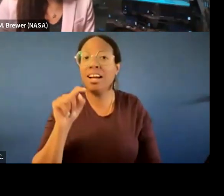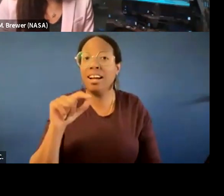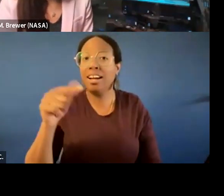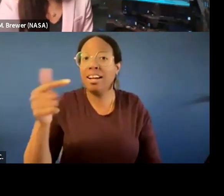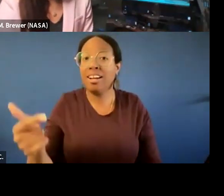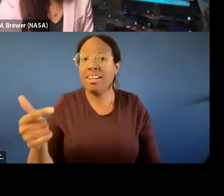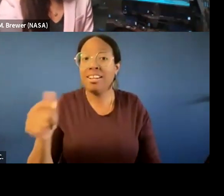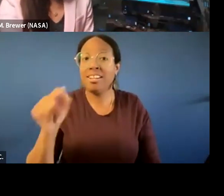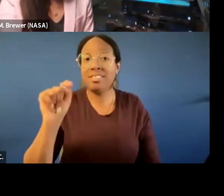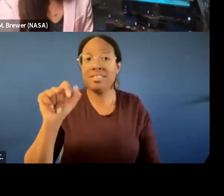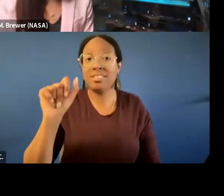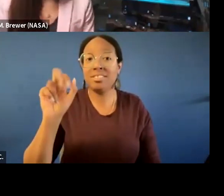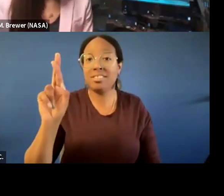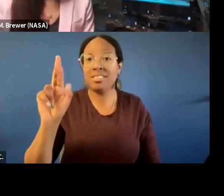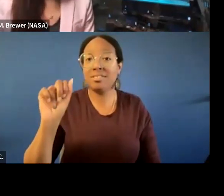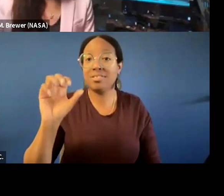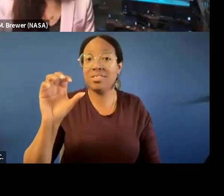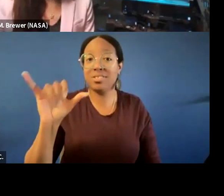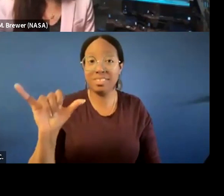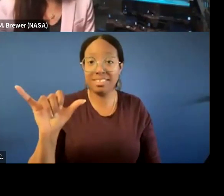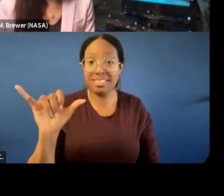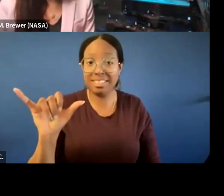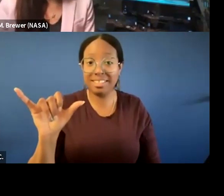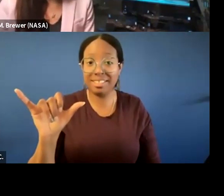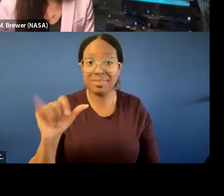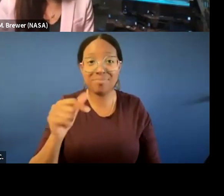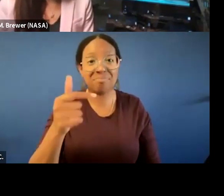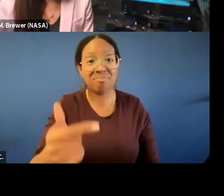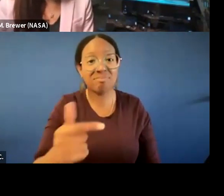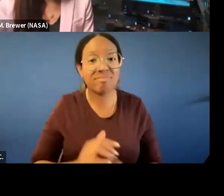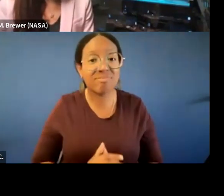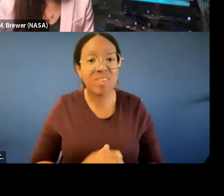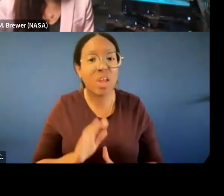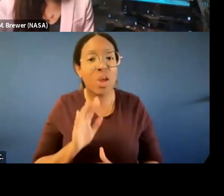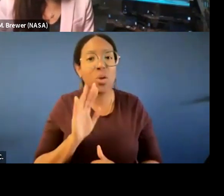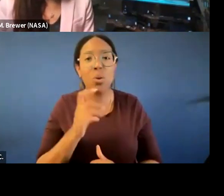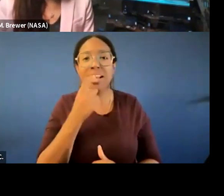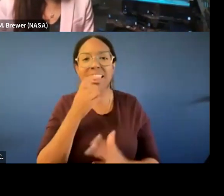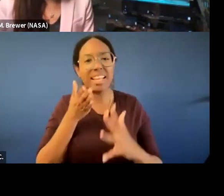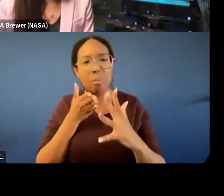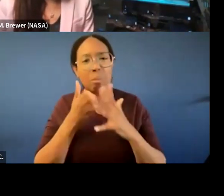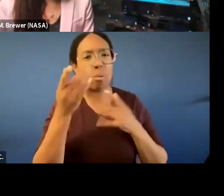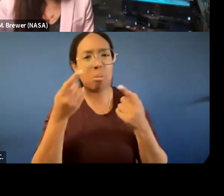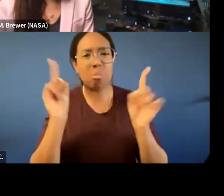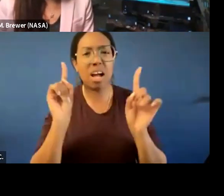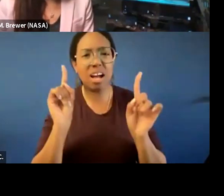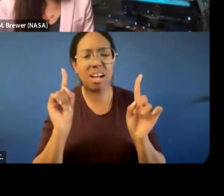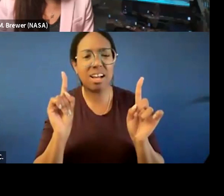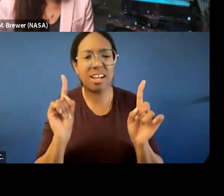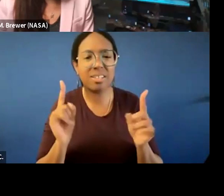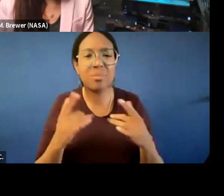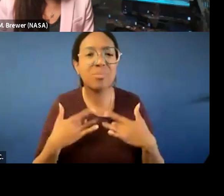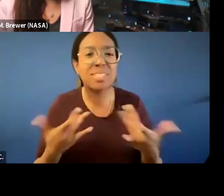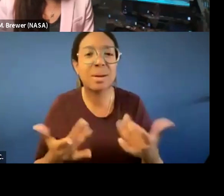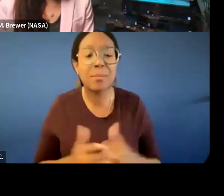my Zoom squares. Tracy, could you share what you think your glass ceiling moment is? You know, it's interesting listening